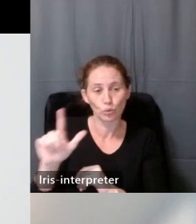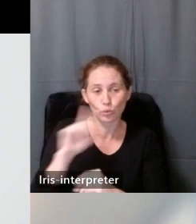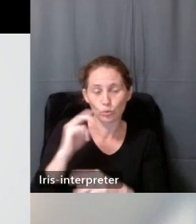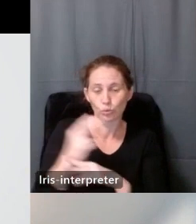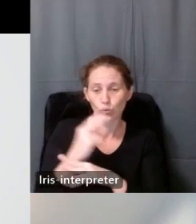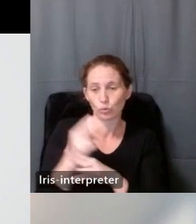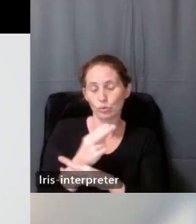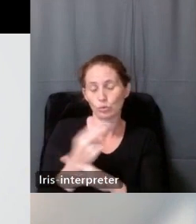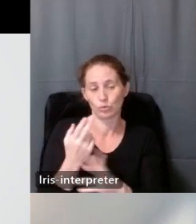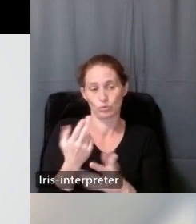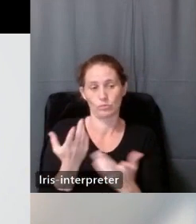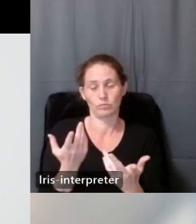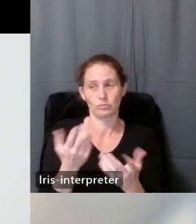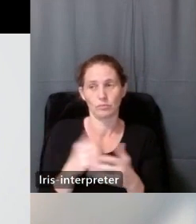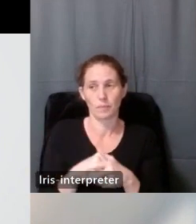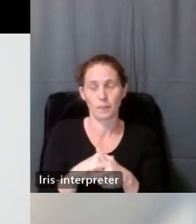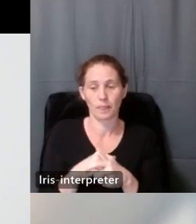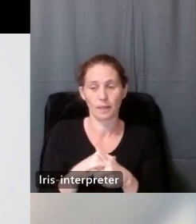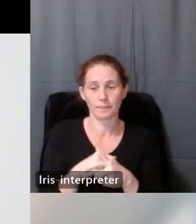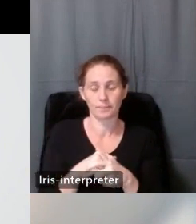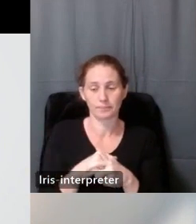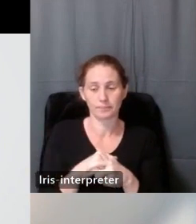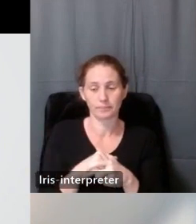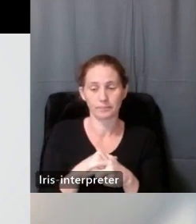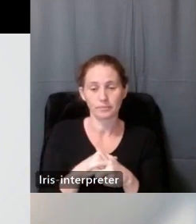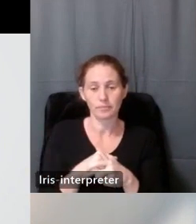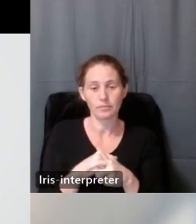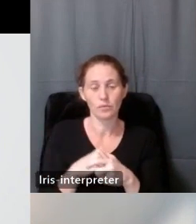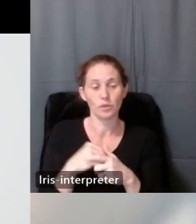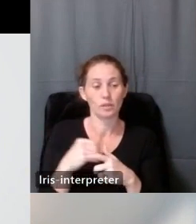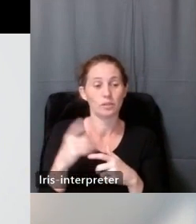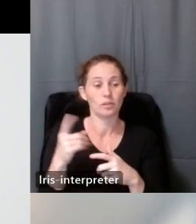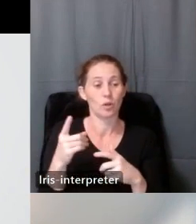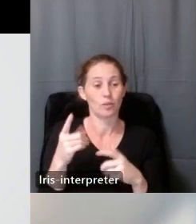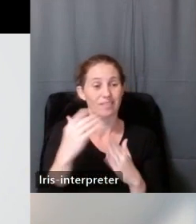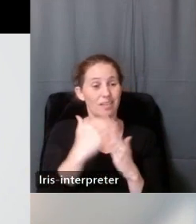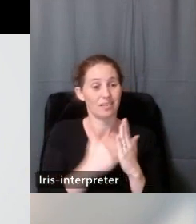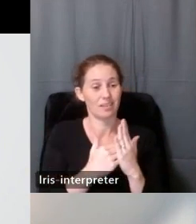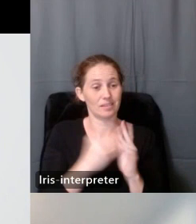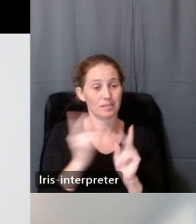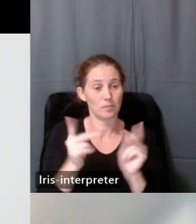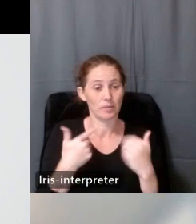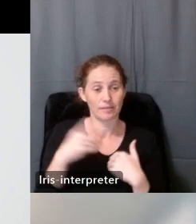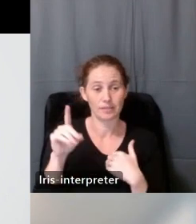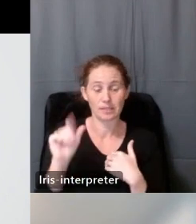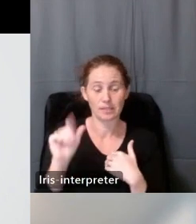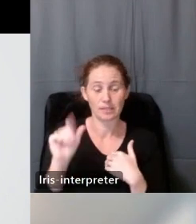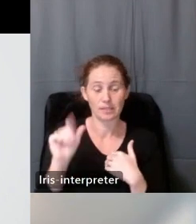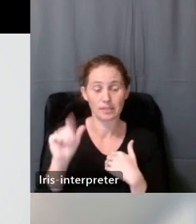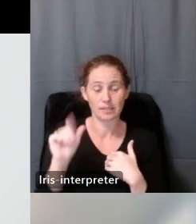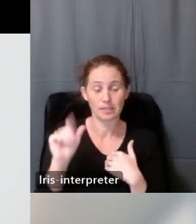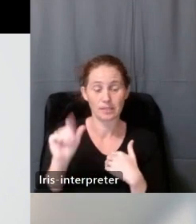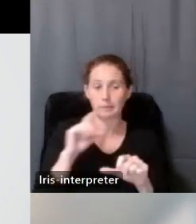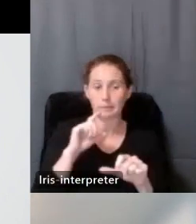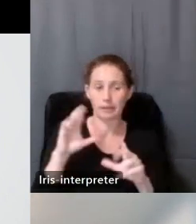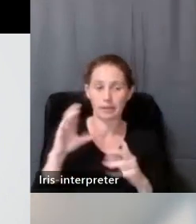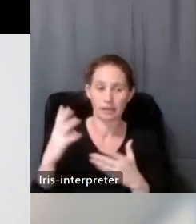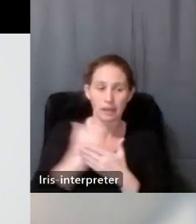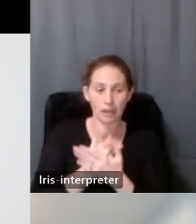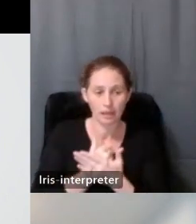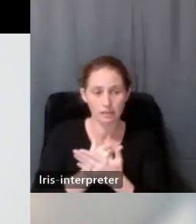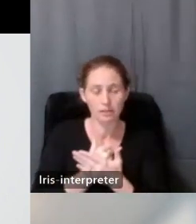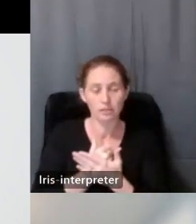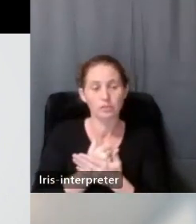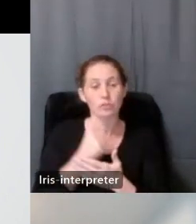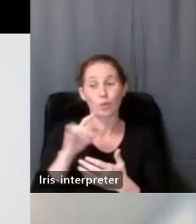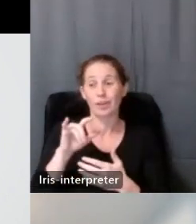use, whereby a list of people with disabilities can be put together so